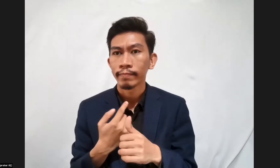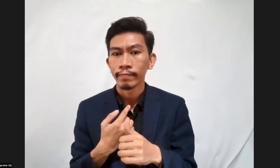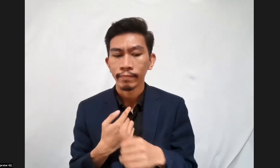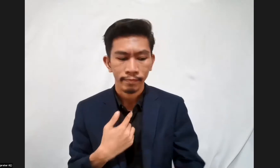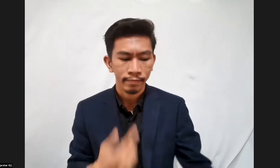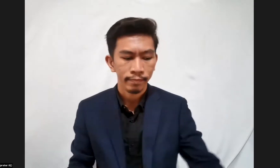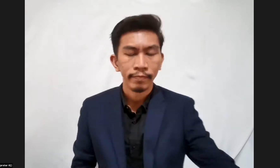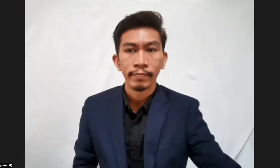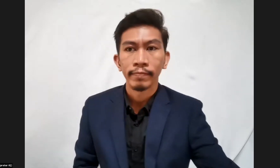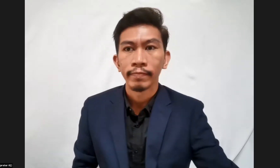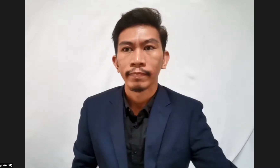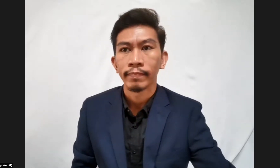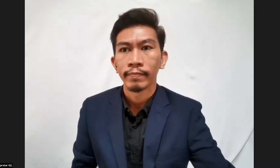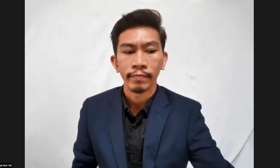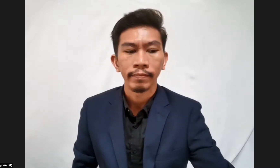ask.